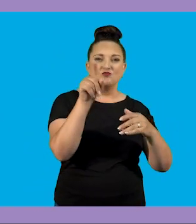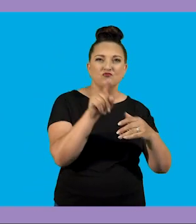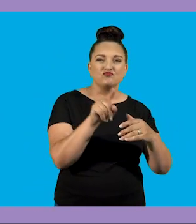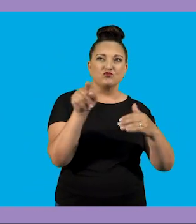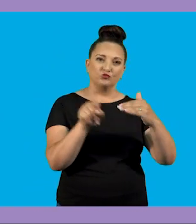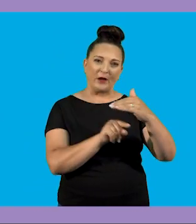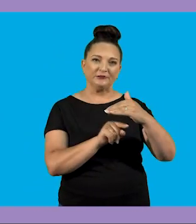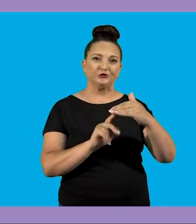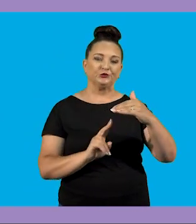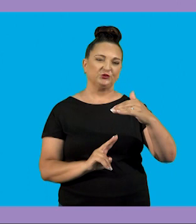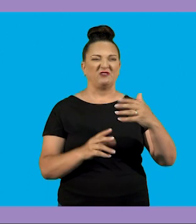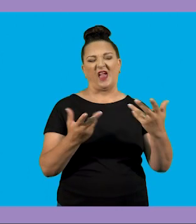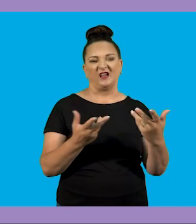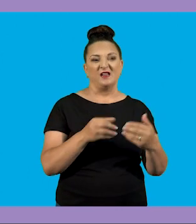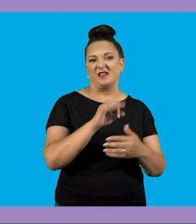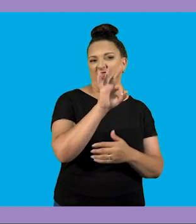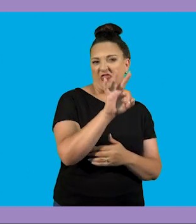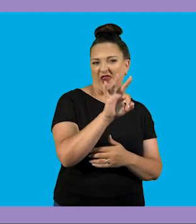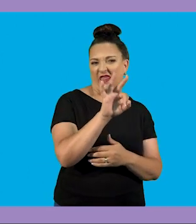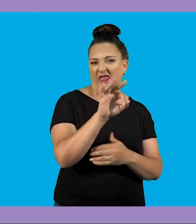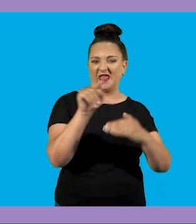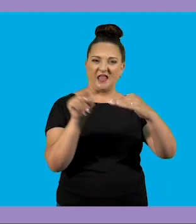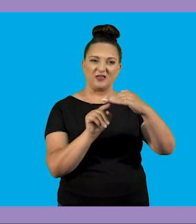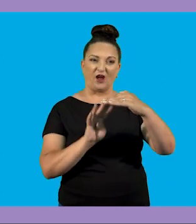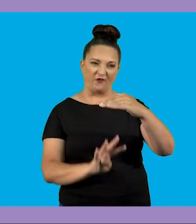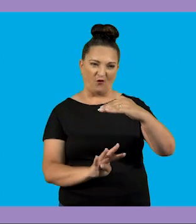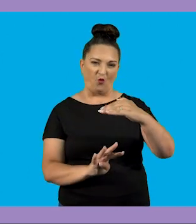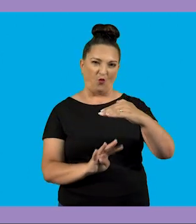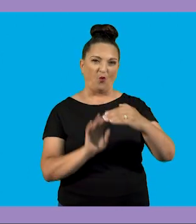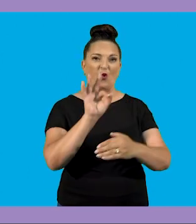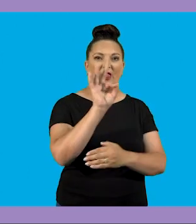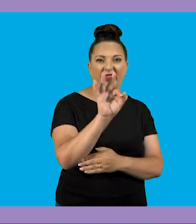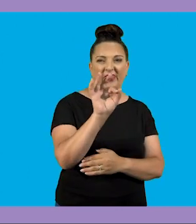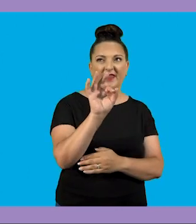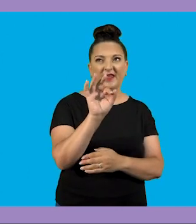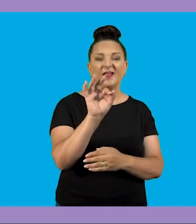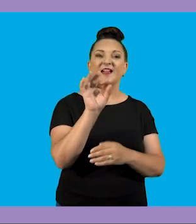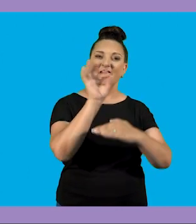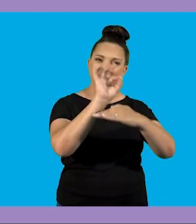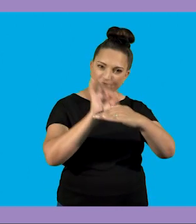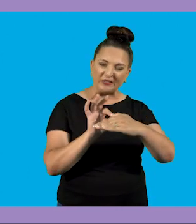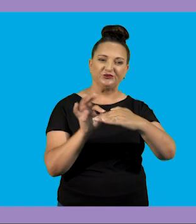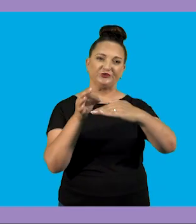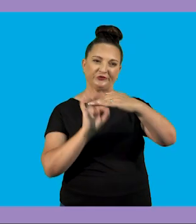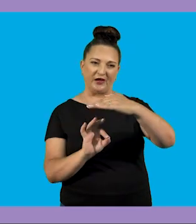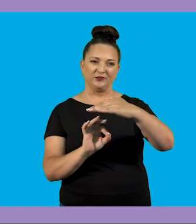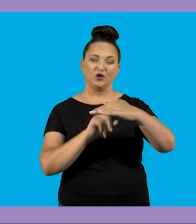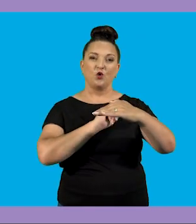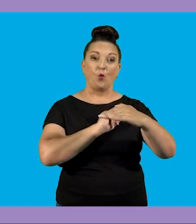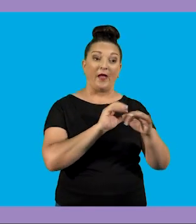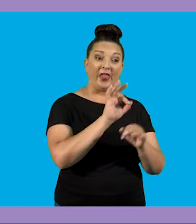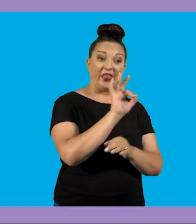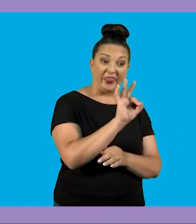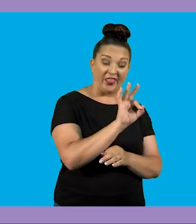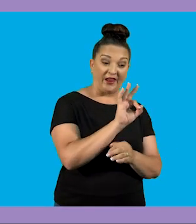of 2 numbers. So for example, 3 divided by 4 or 3/4 is a fraction represents 3 equal